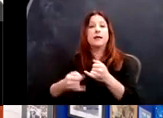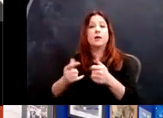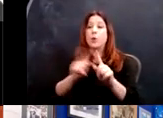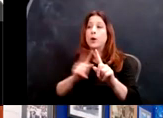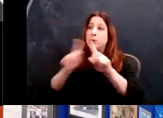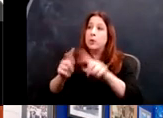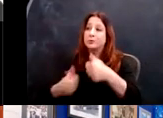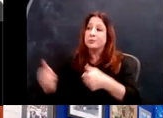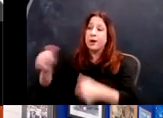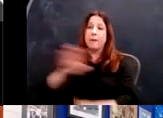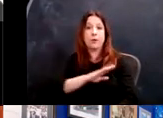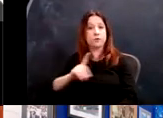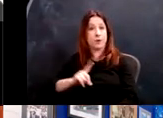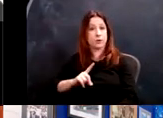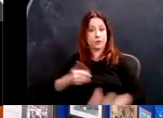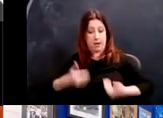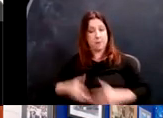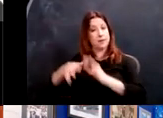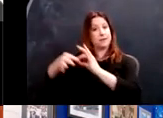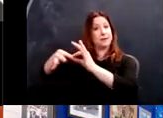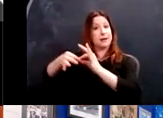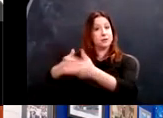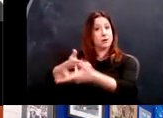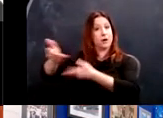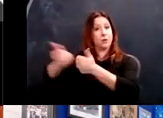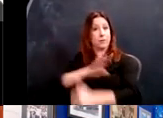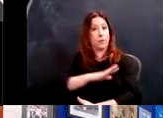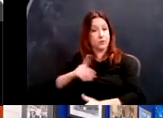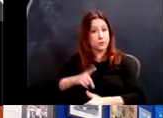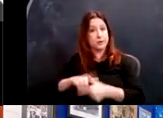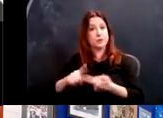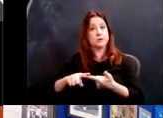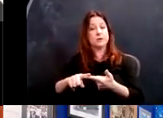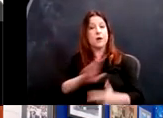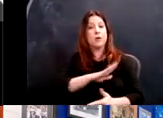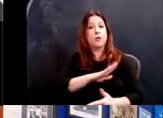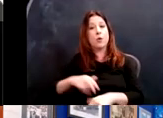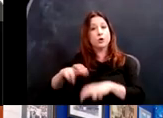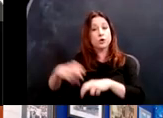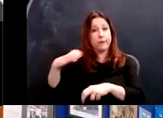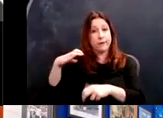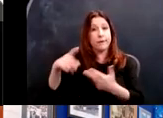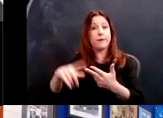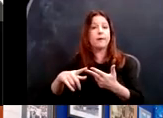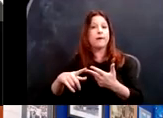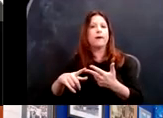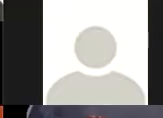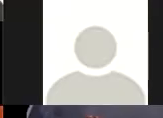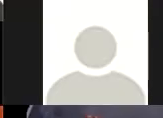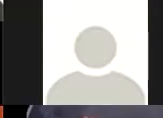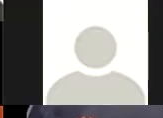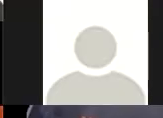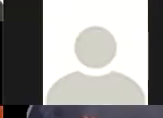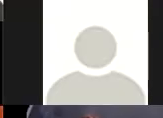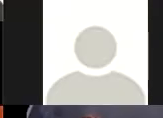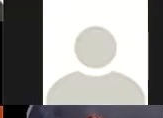am the liaison between the board of directors and the board chair. The people on the board are not telling staff at CCAR what to do.